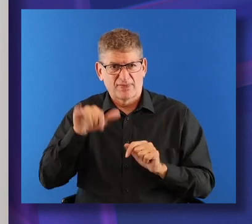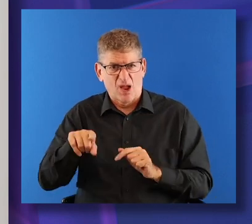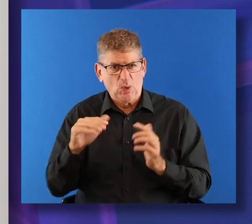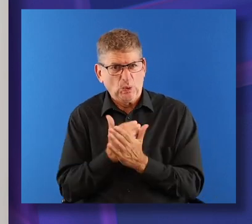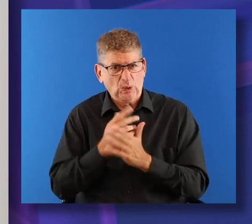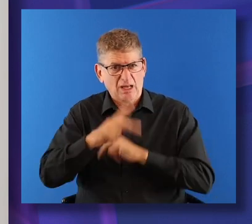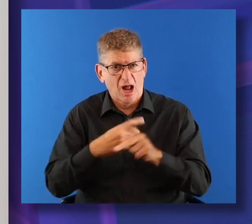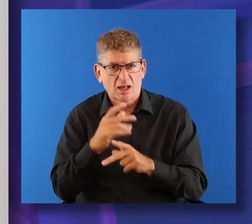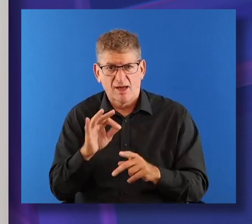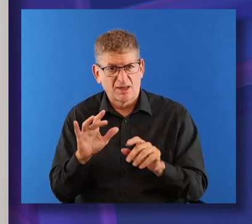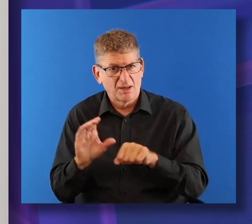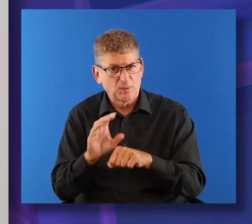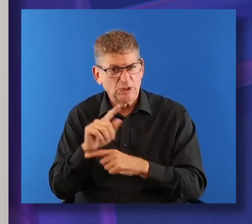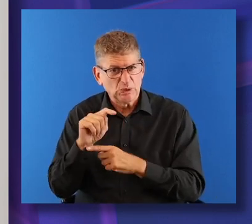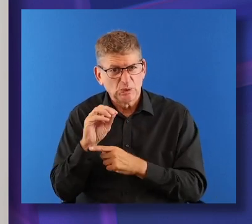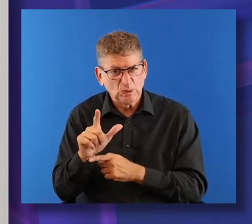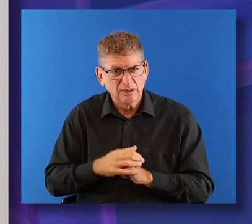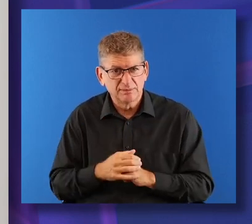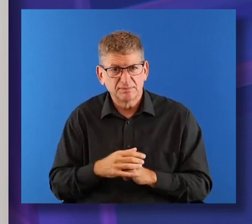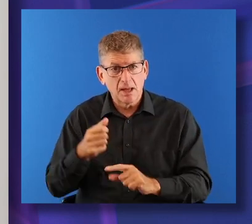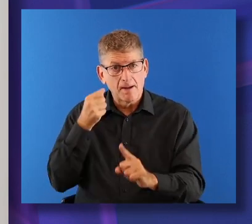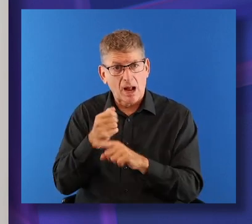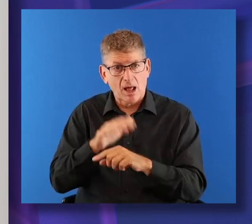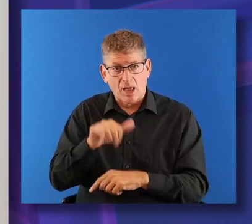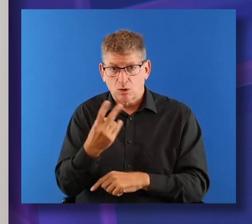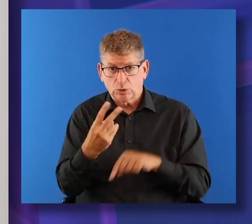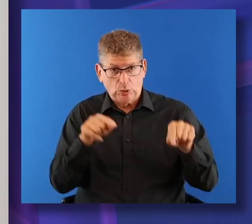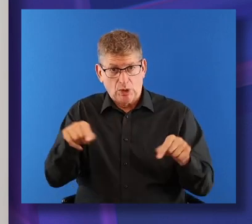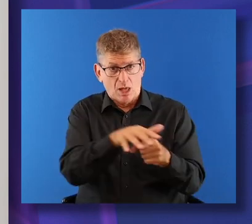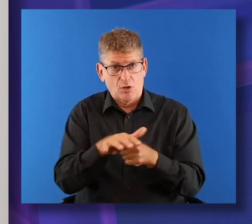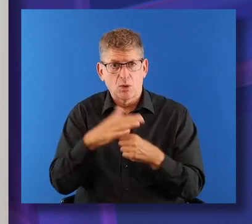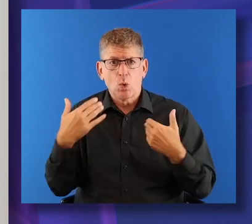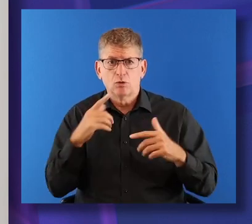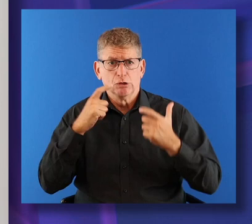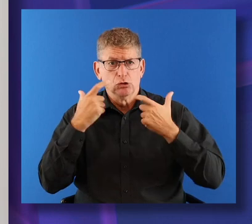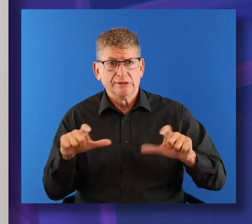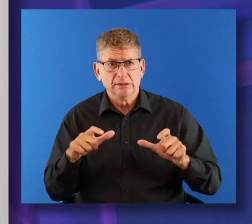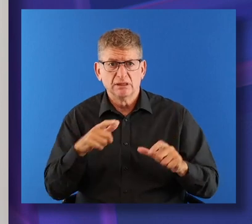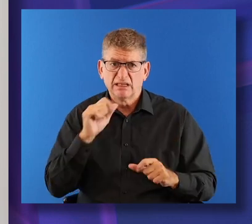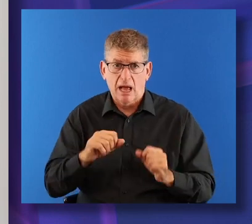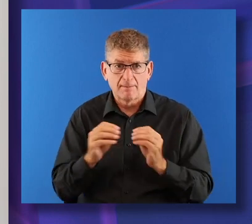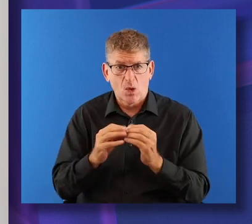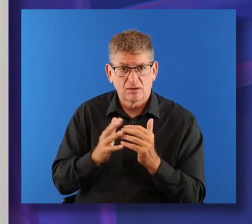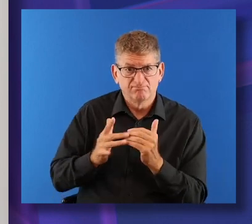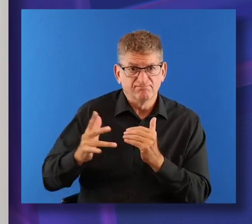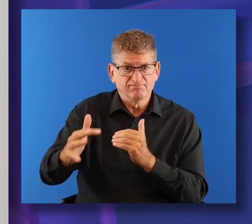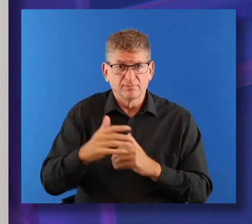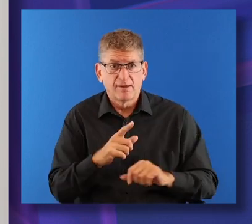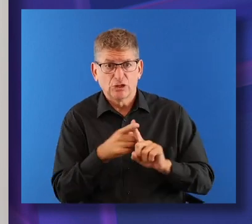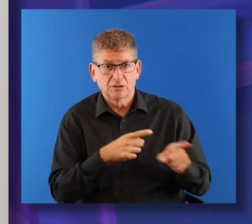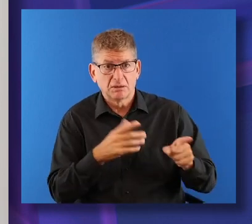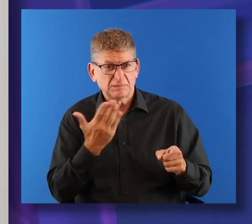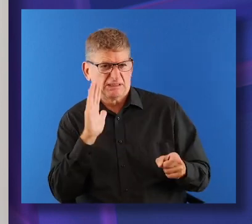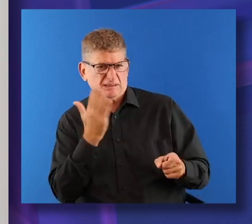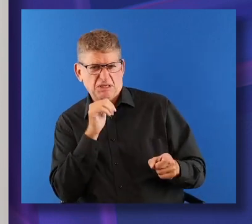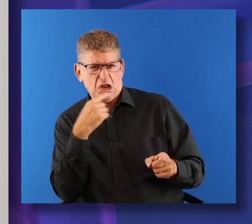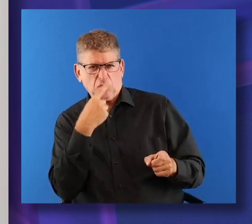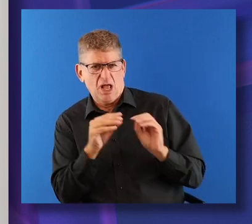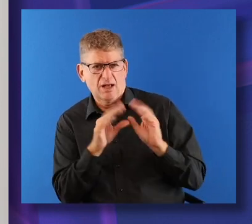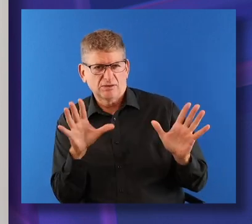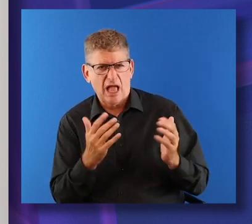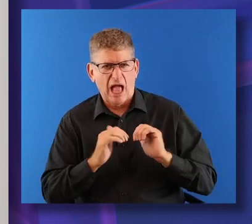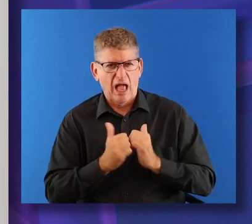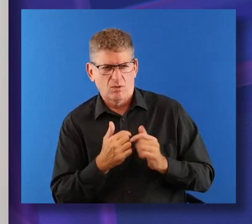that. At first, it may not seem obvious how understanding molecules or physical processes has anything to do with